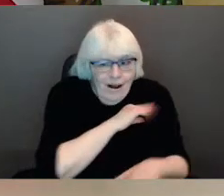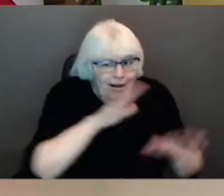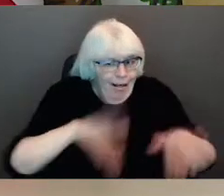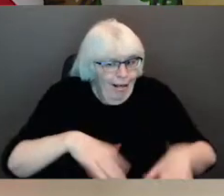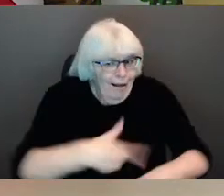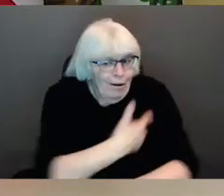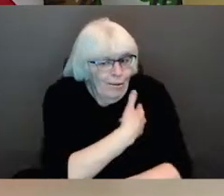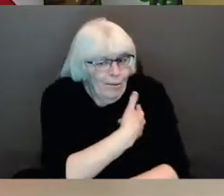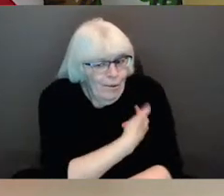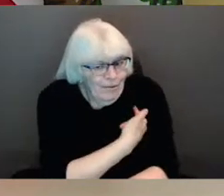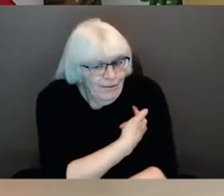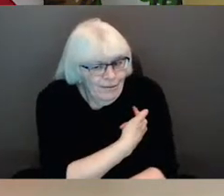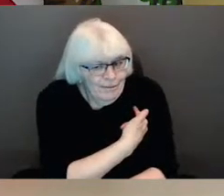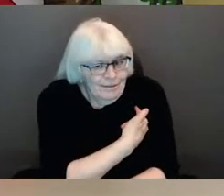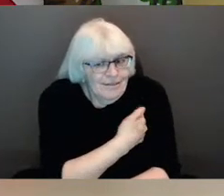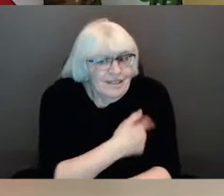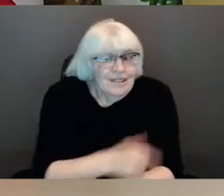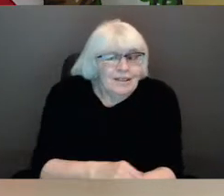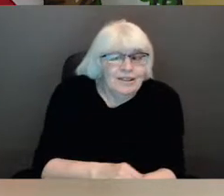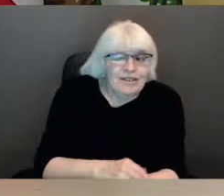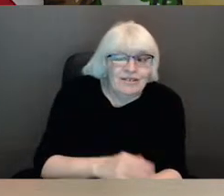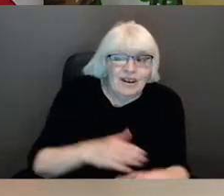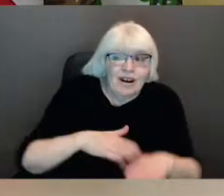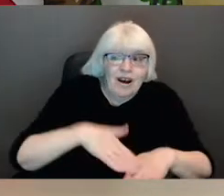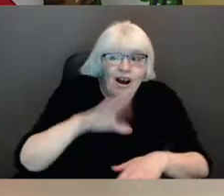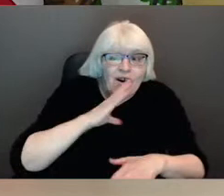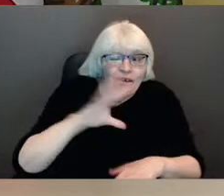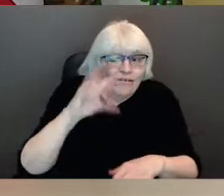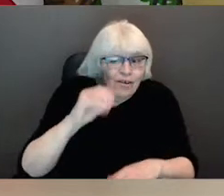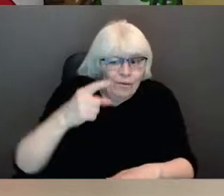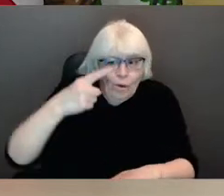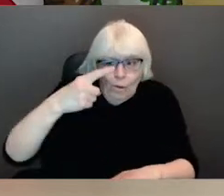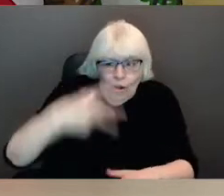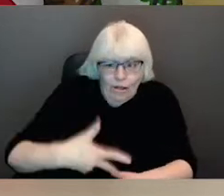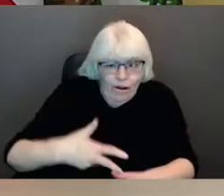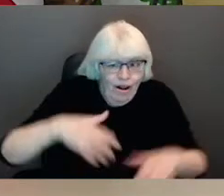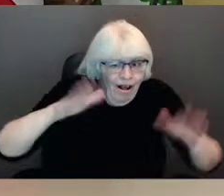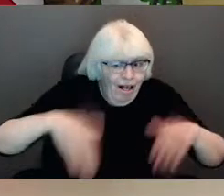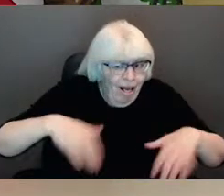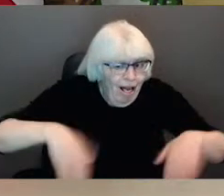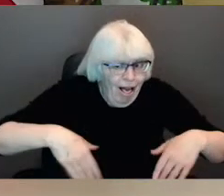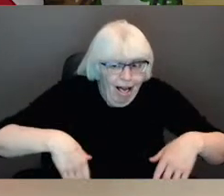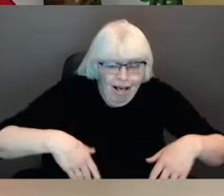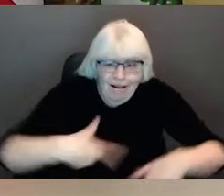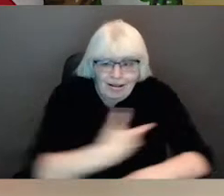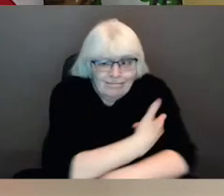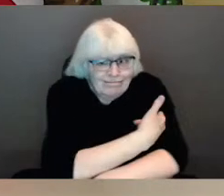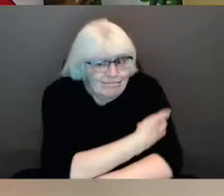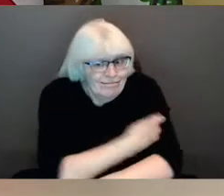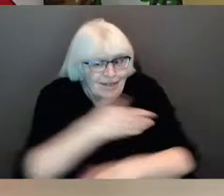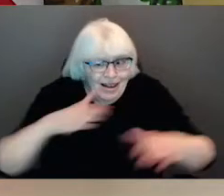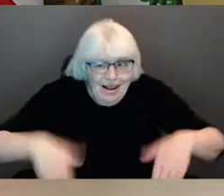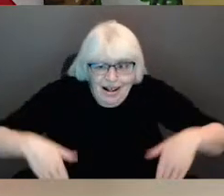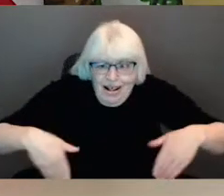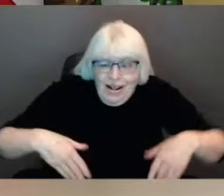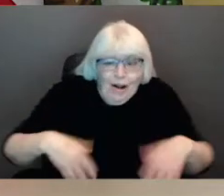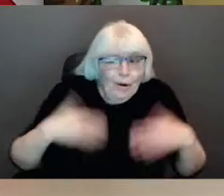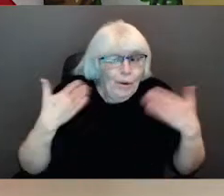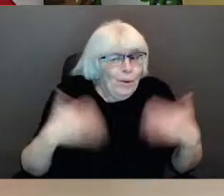not received their booster. This is too many people at risk of being hospitalized due to severe outcomes from